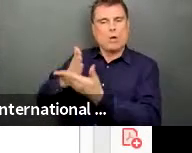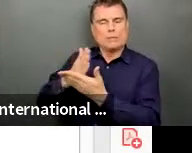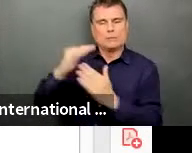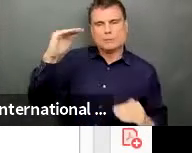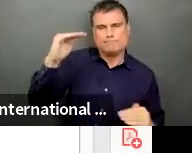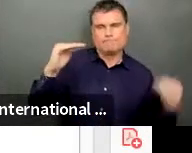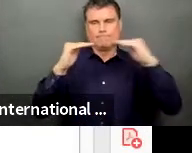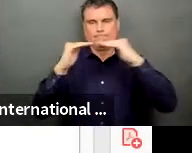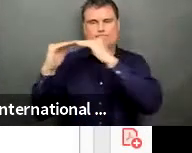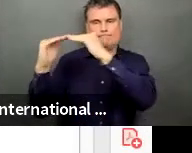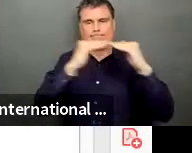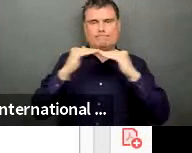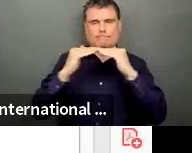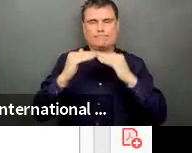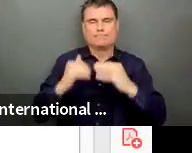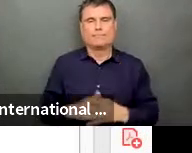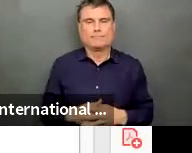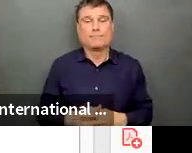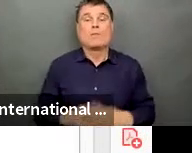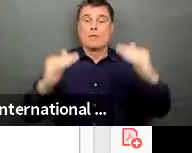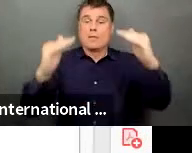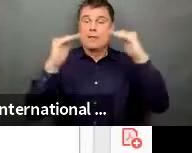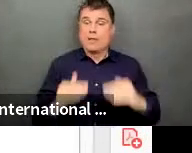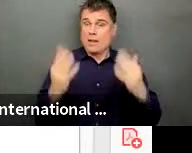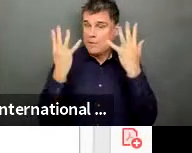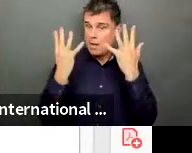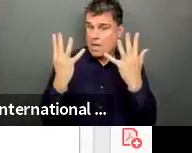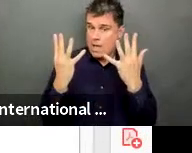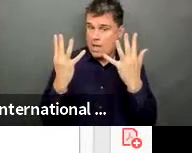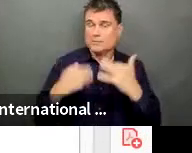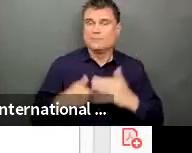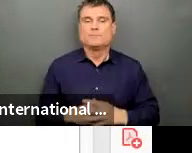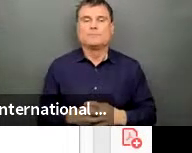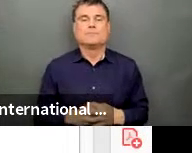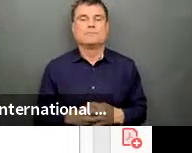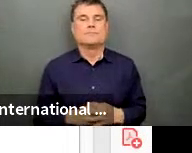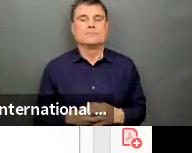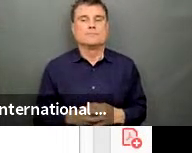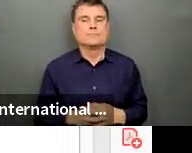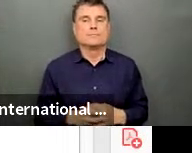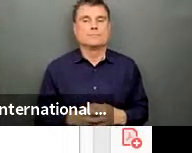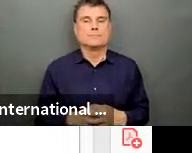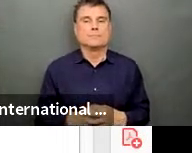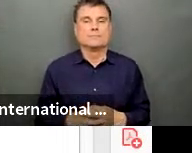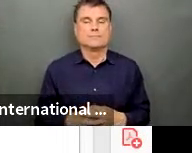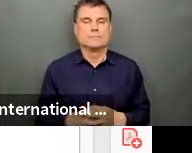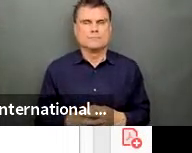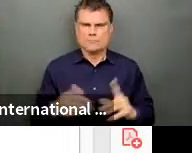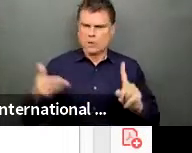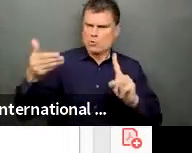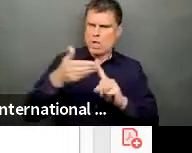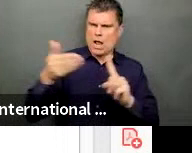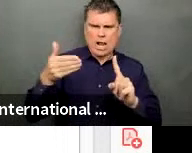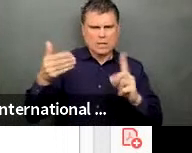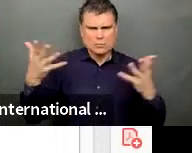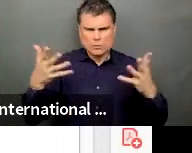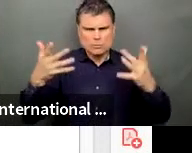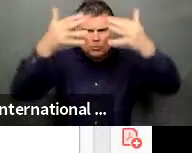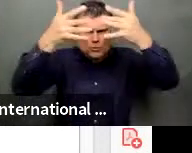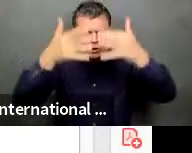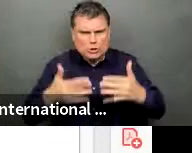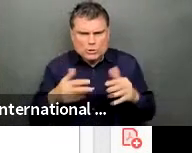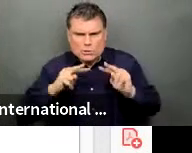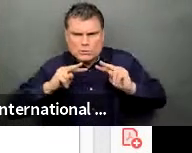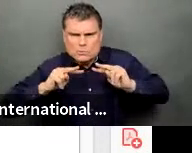take actions that address the deep-rooted preferences for male offspring and which promote the